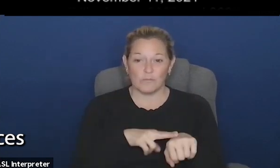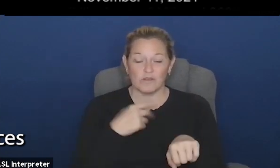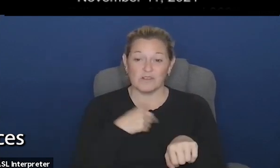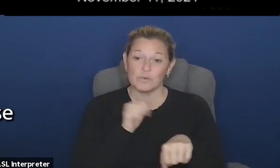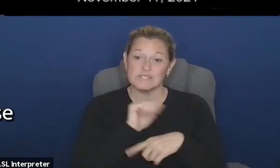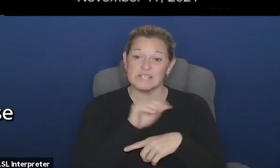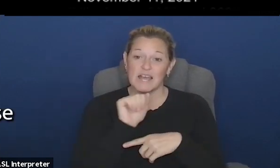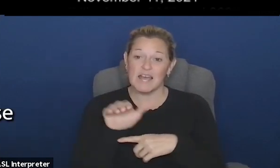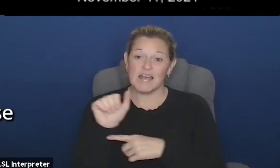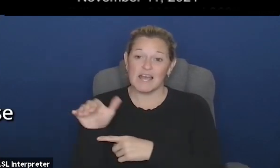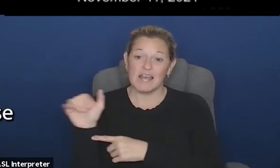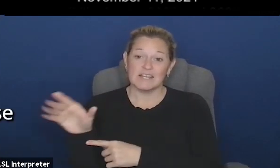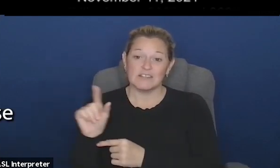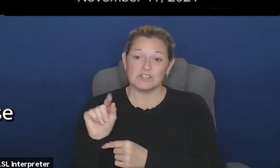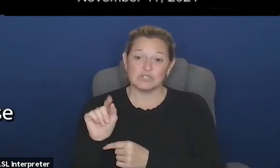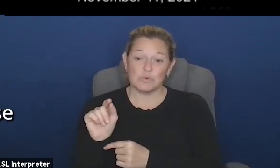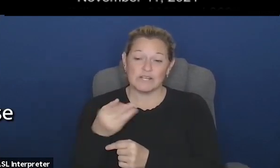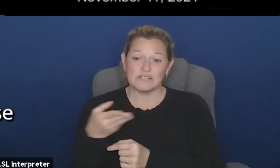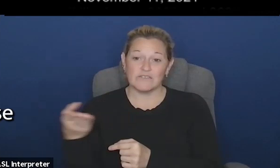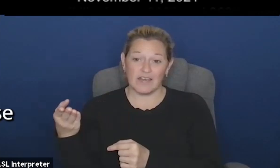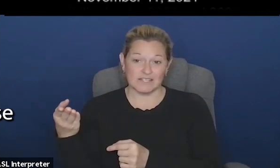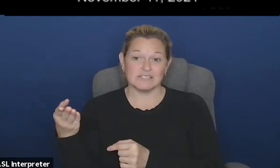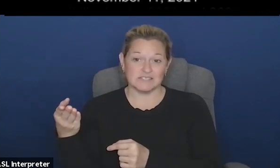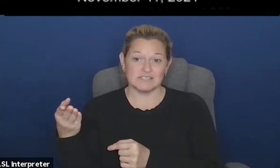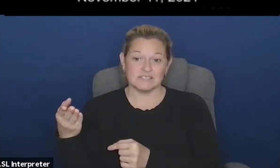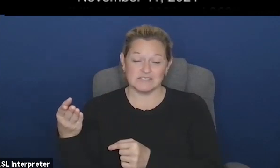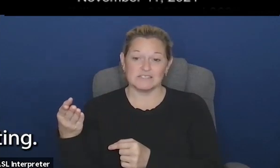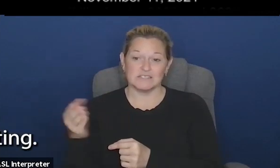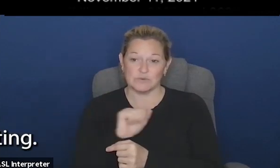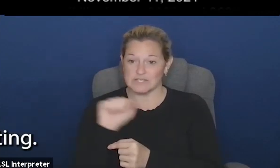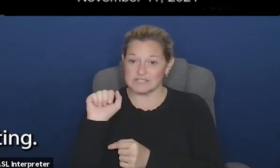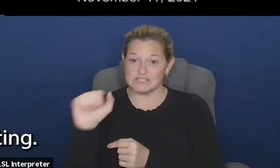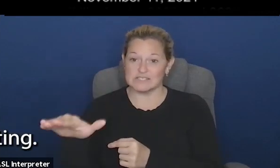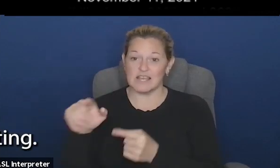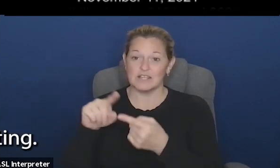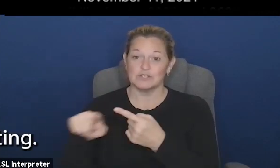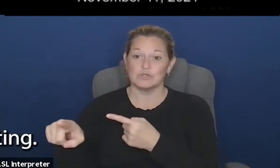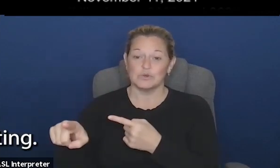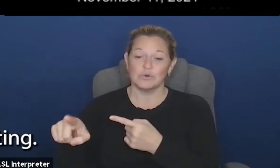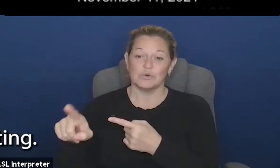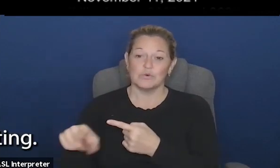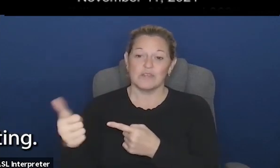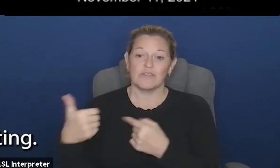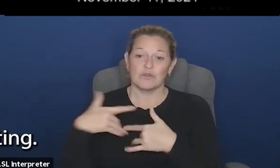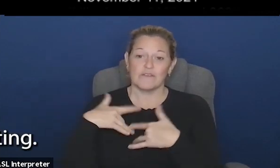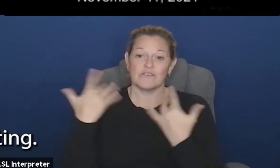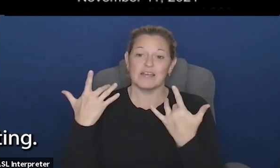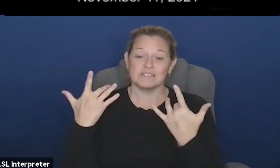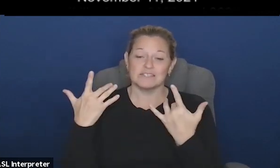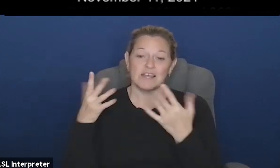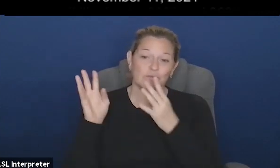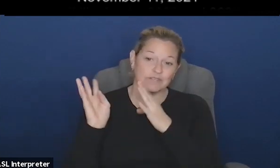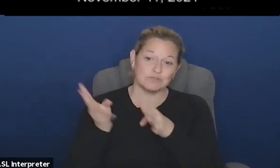20 devices that already existed in Chile to those that were going to have events. And the event was streamed live on YouTube, which was very